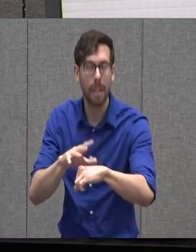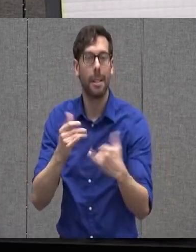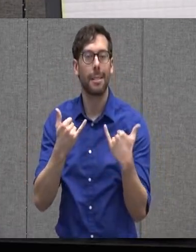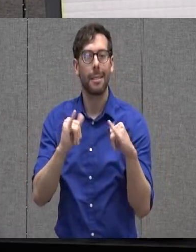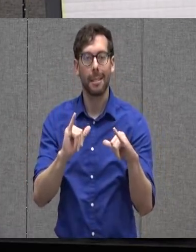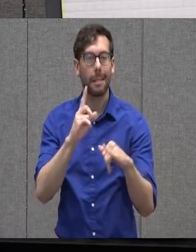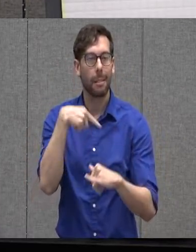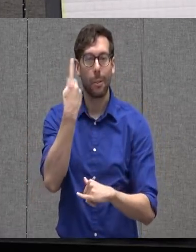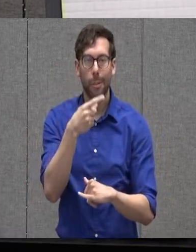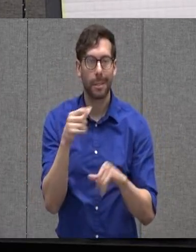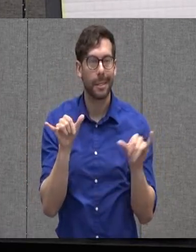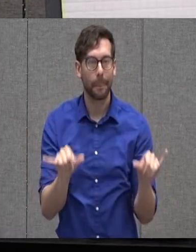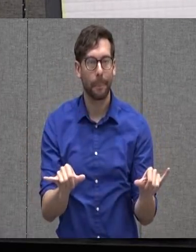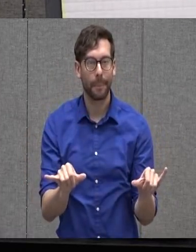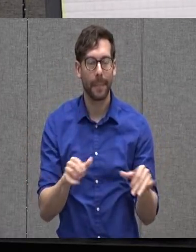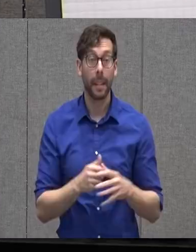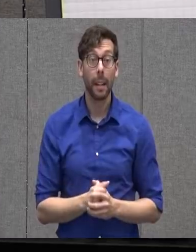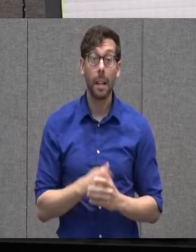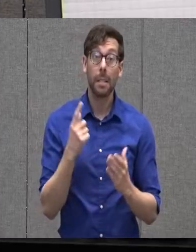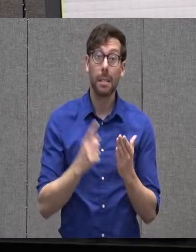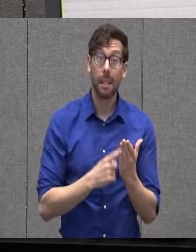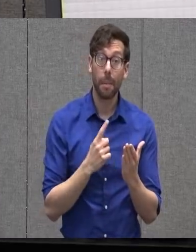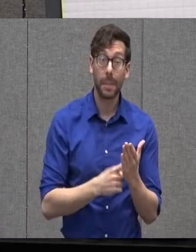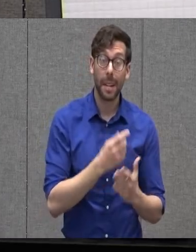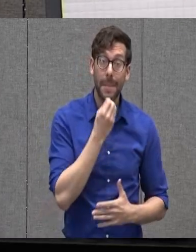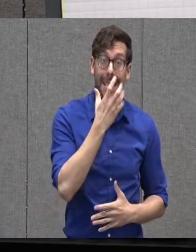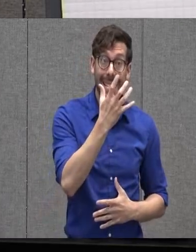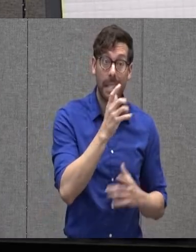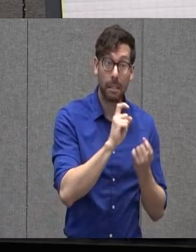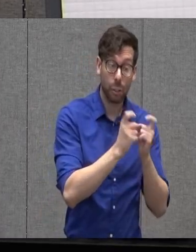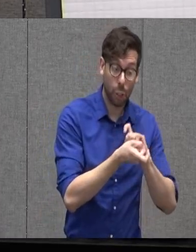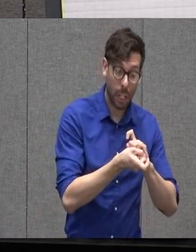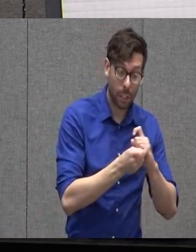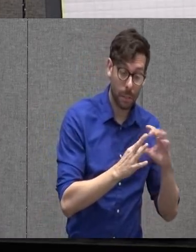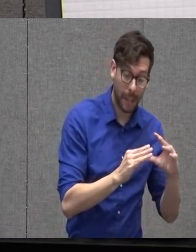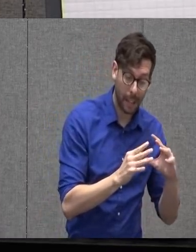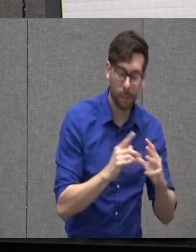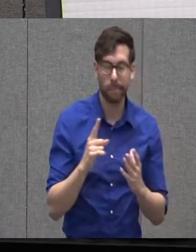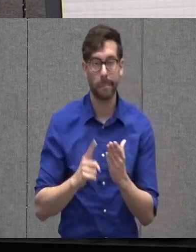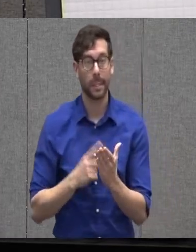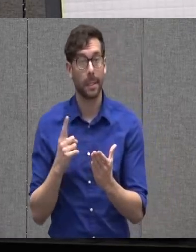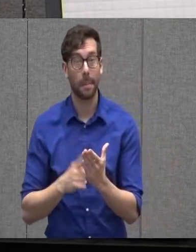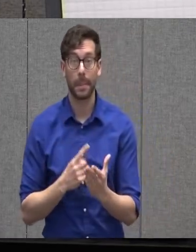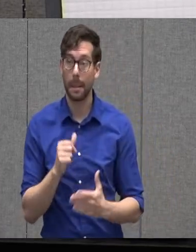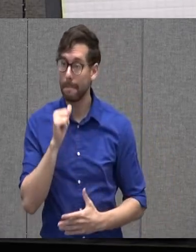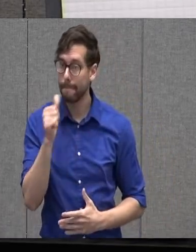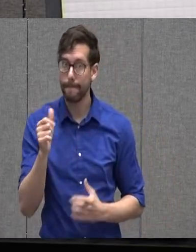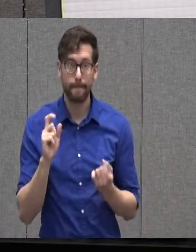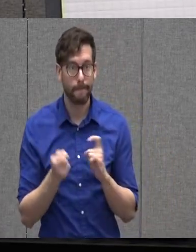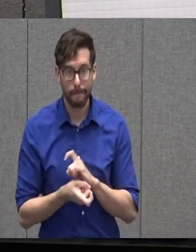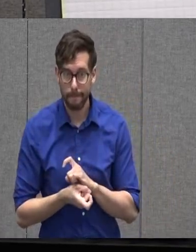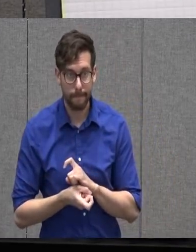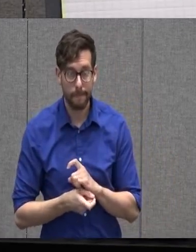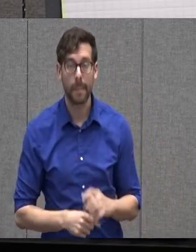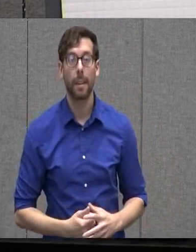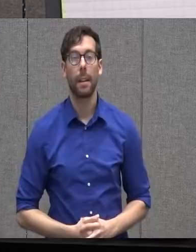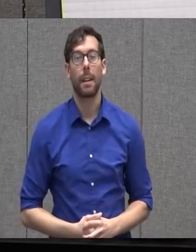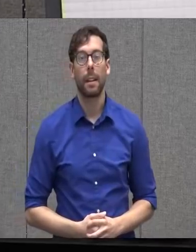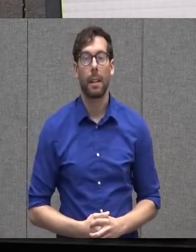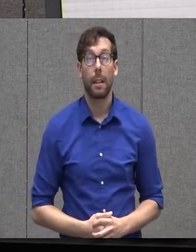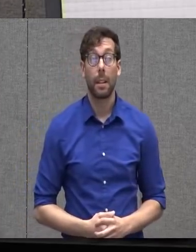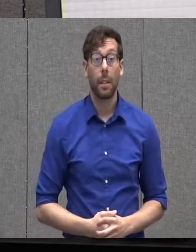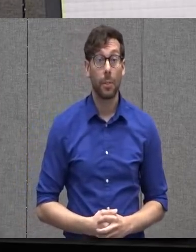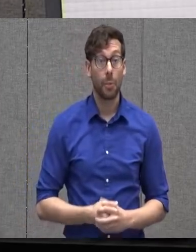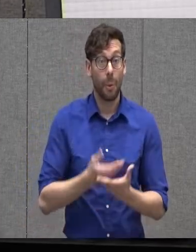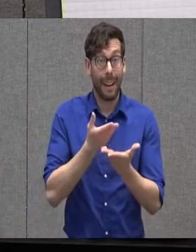heat changes matter and sometimes it doesn't. So some evidence that we've seen heat change matter